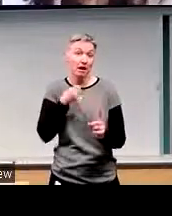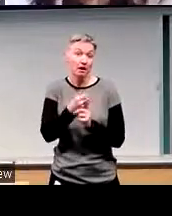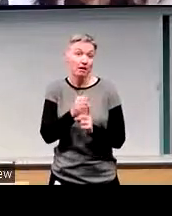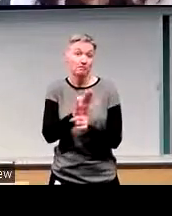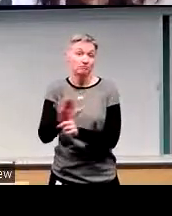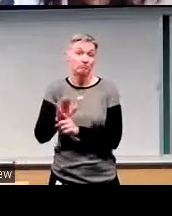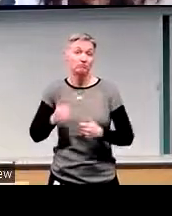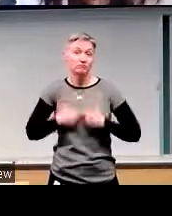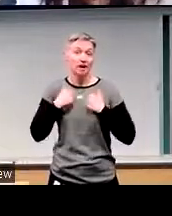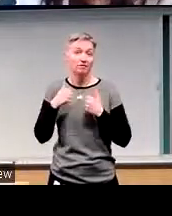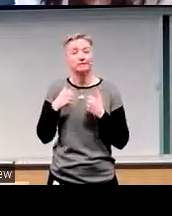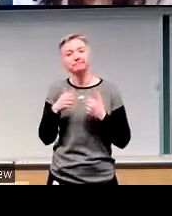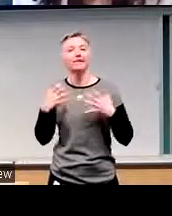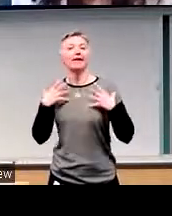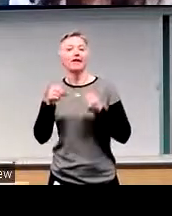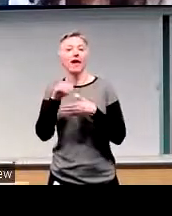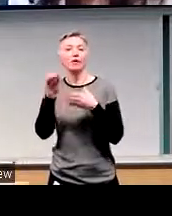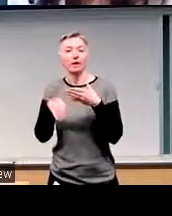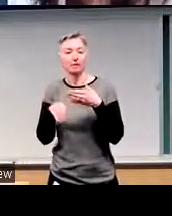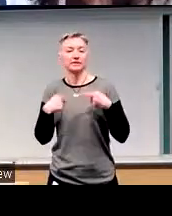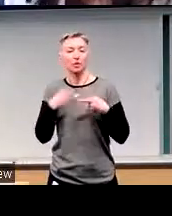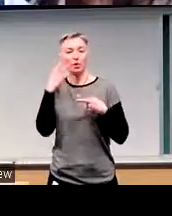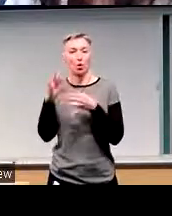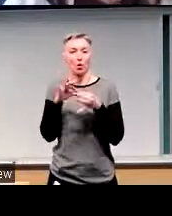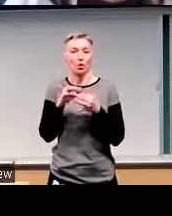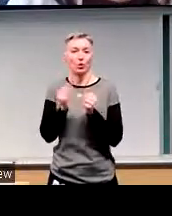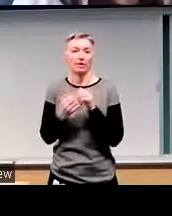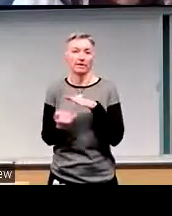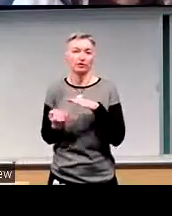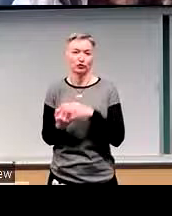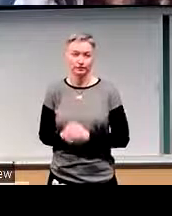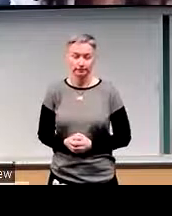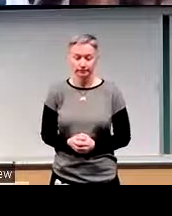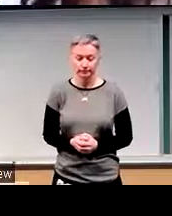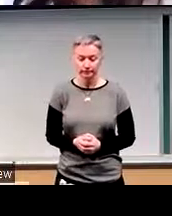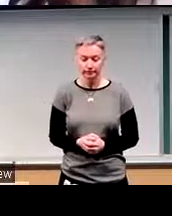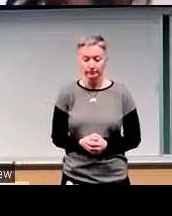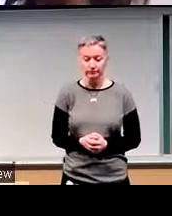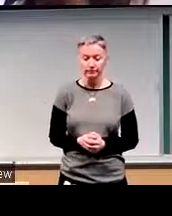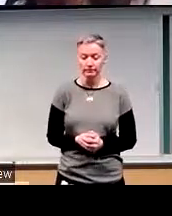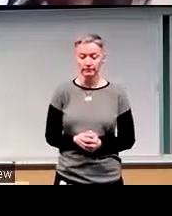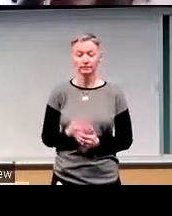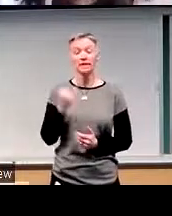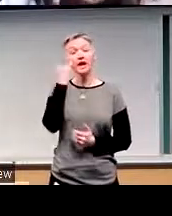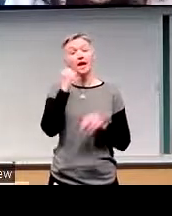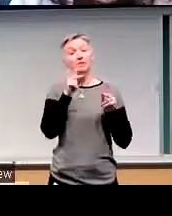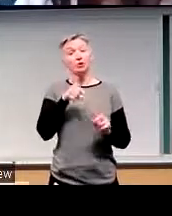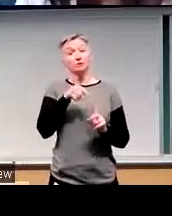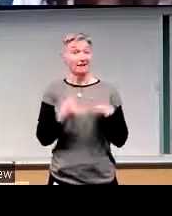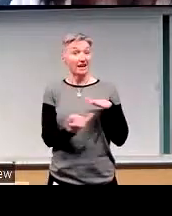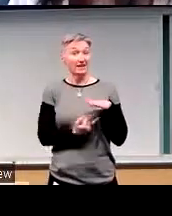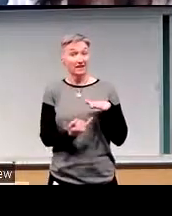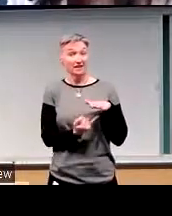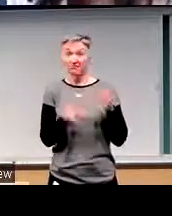outcomes associated with social isolation more directly. So if a socially isolated person who has